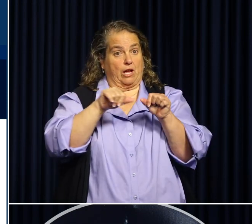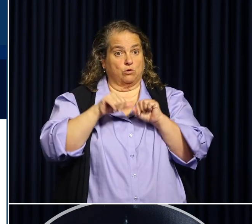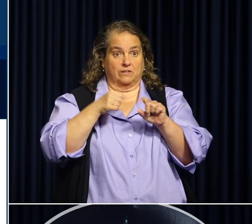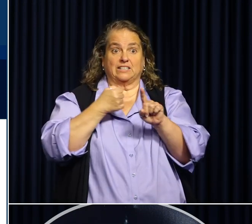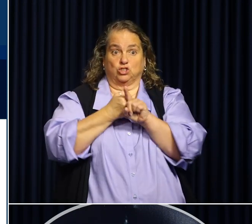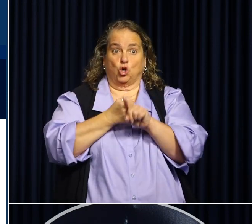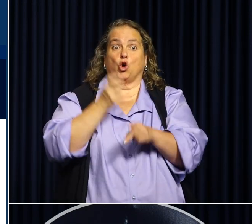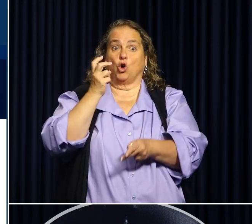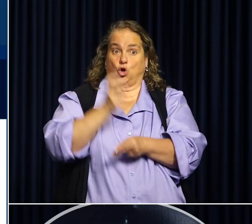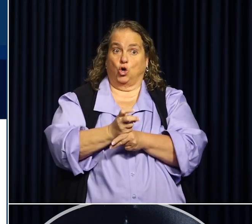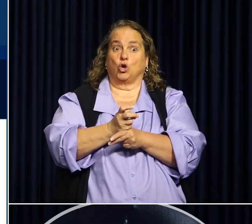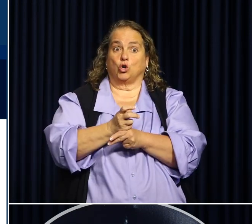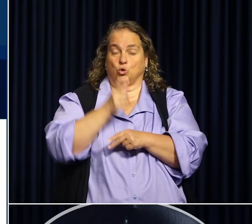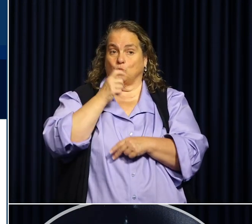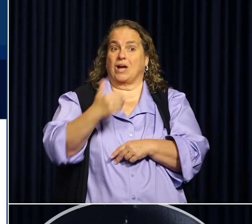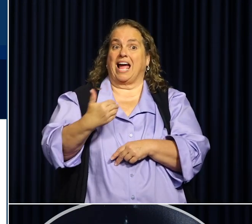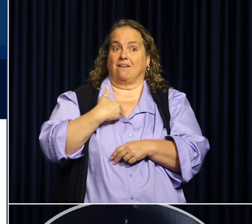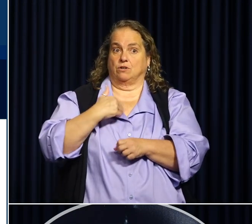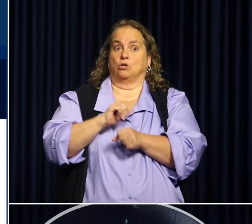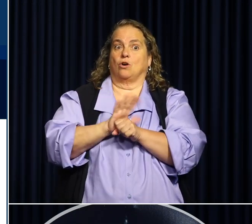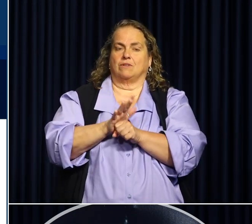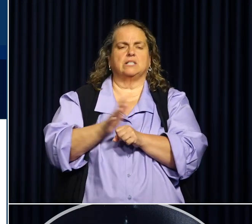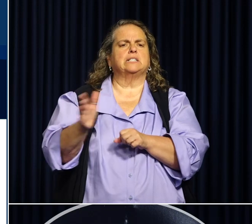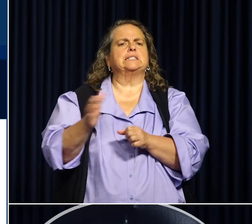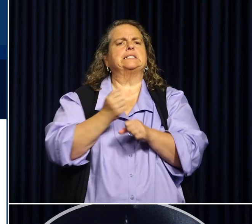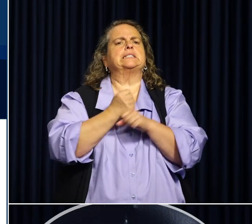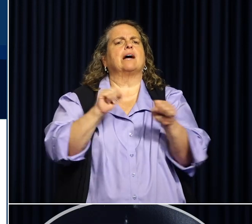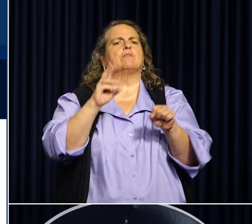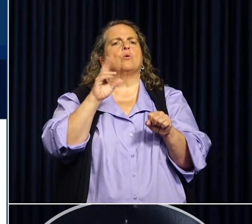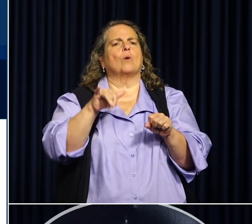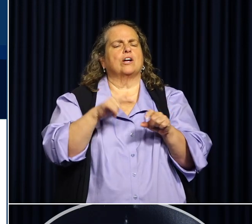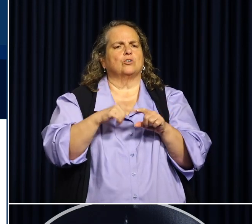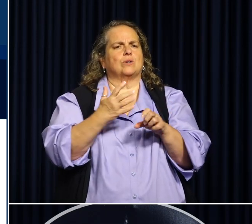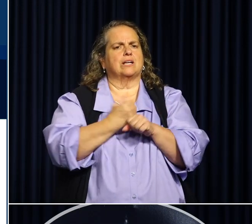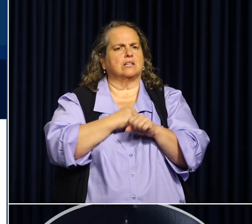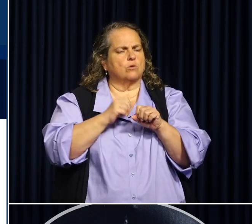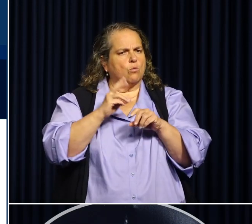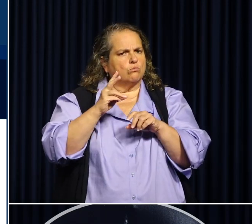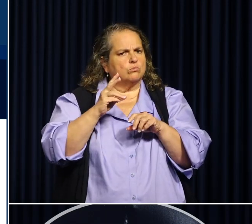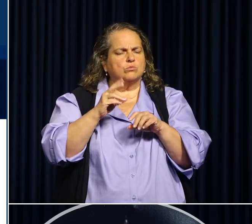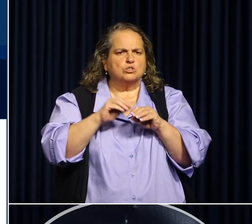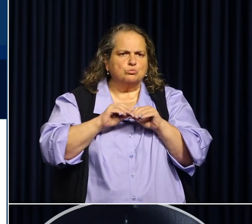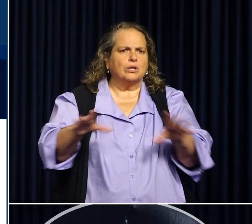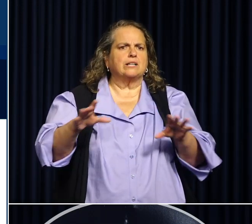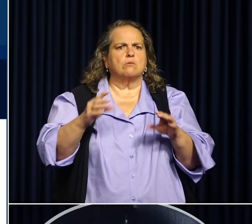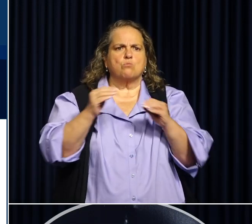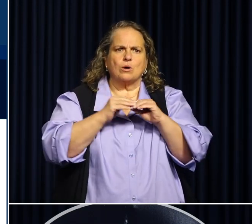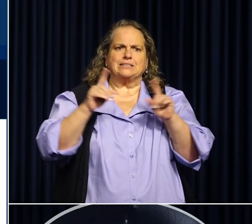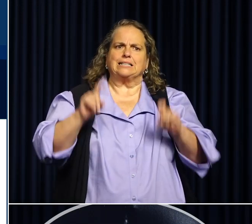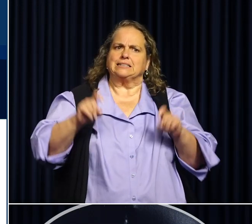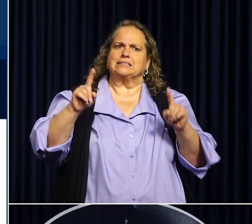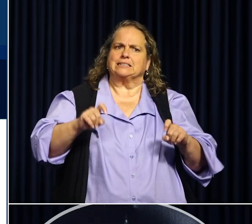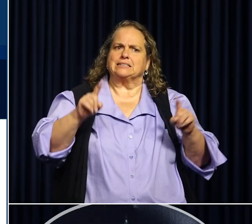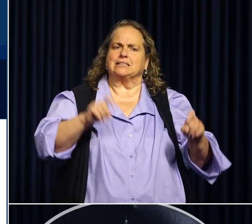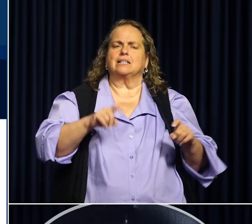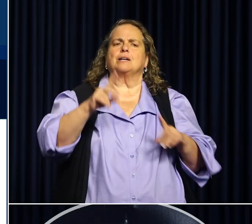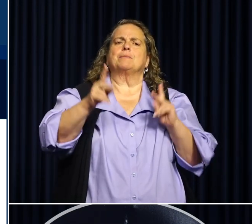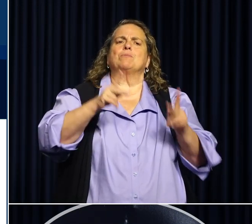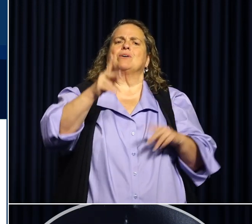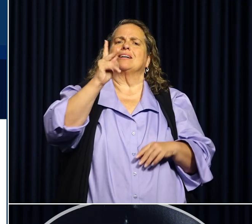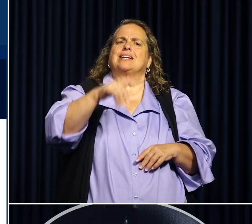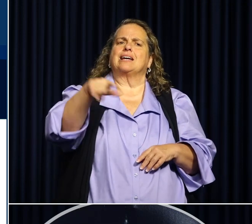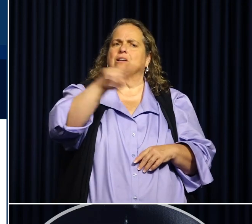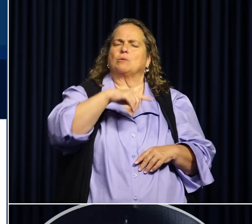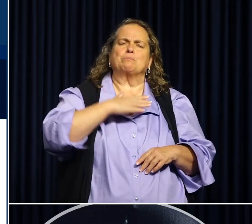hit really hard. This is a good, safe way to get widespread testing. Now we need the people of Kentucky to step up and get